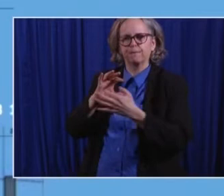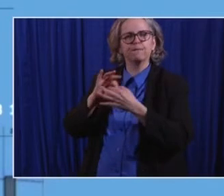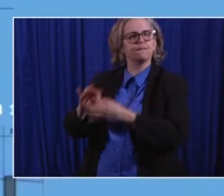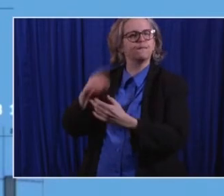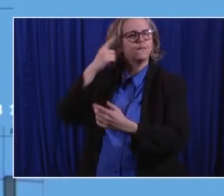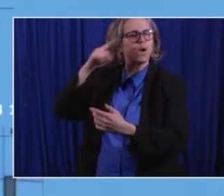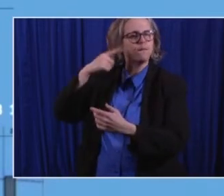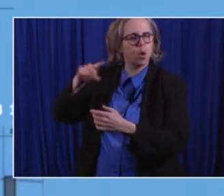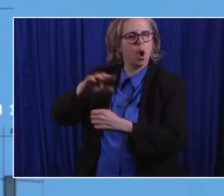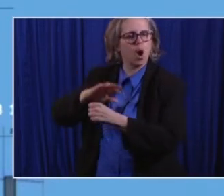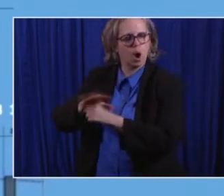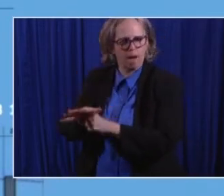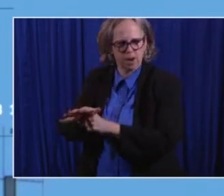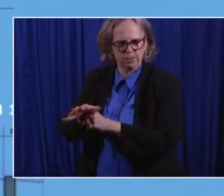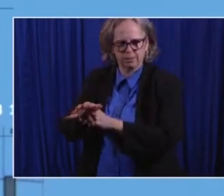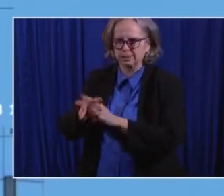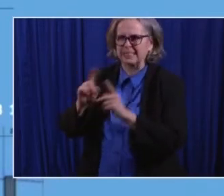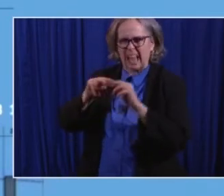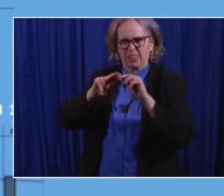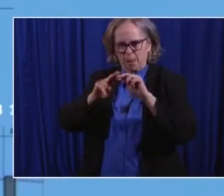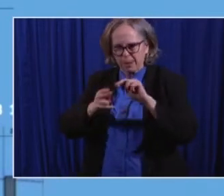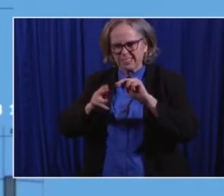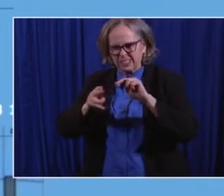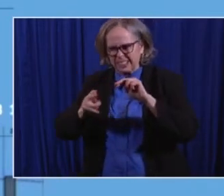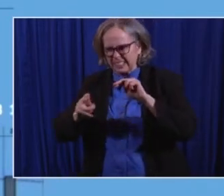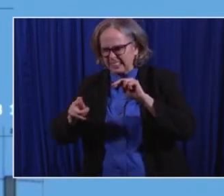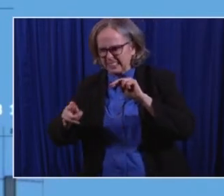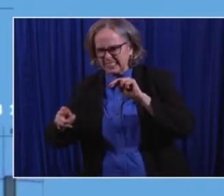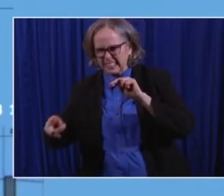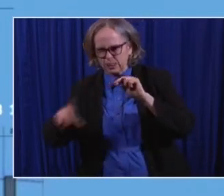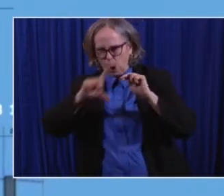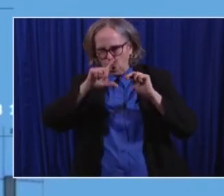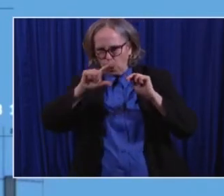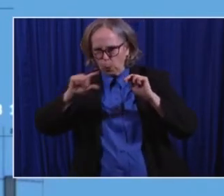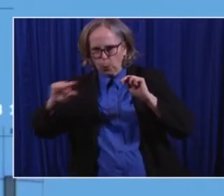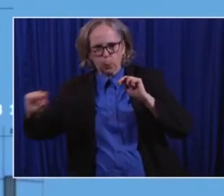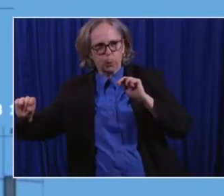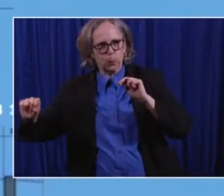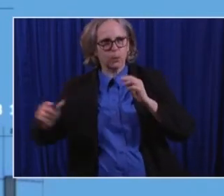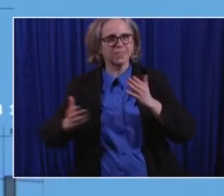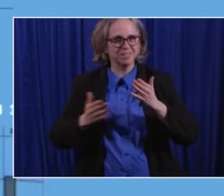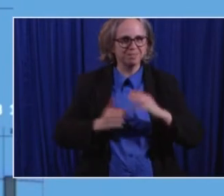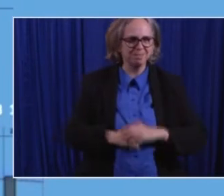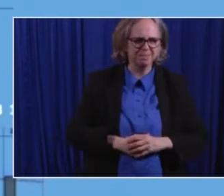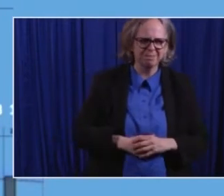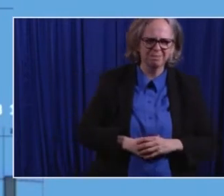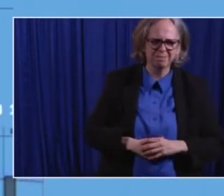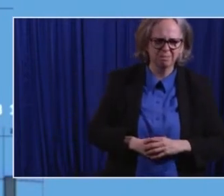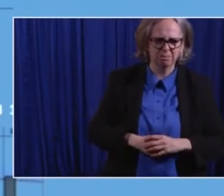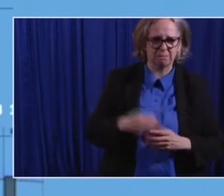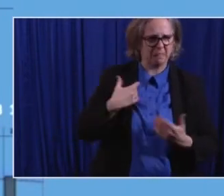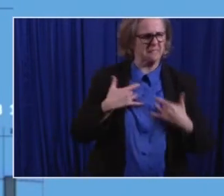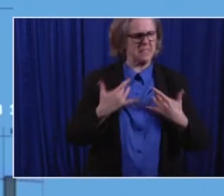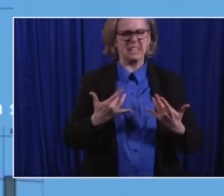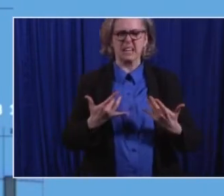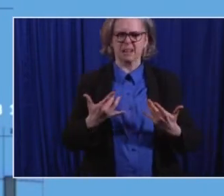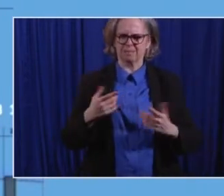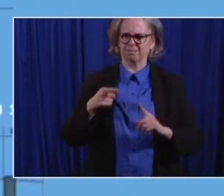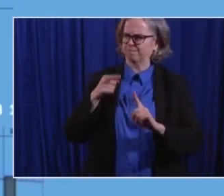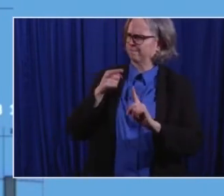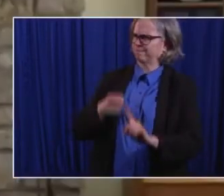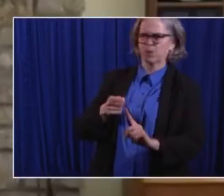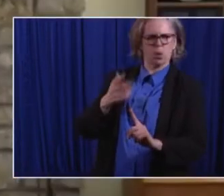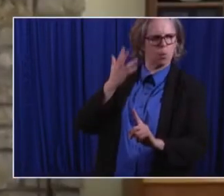drop. And again, we felt that once we started vaccinating nursing